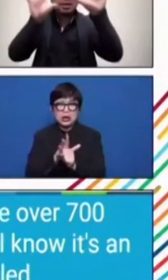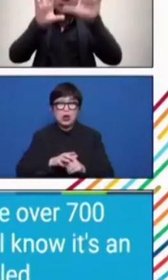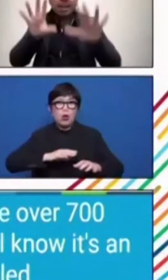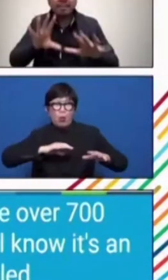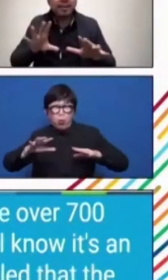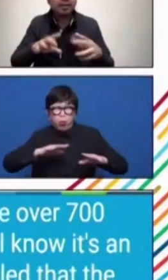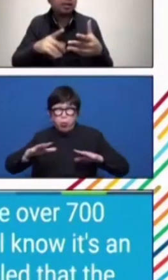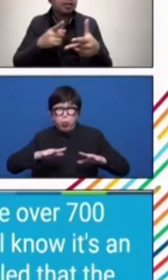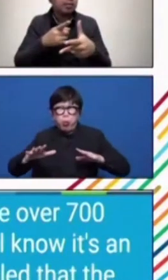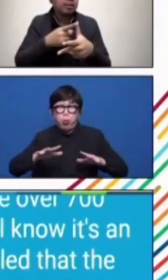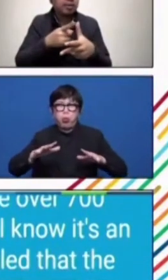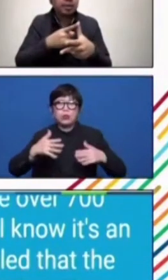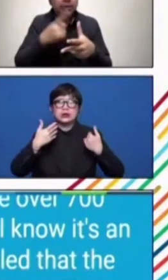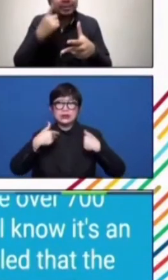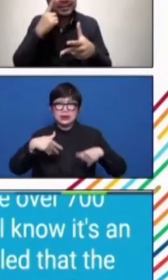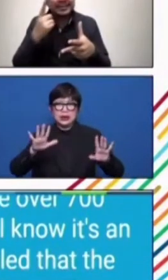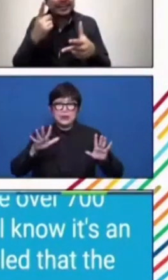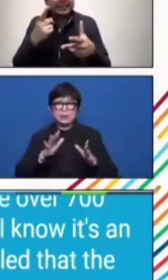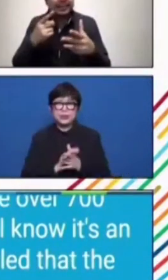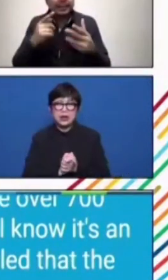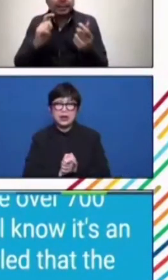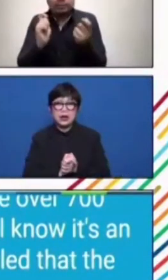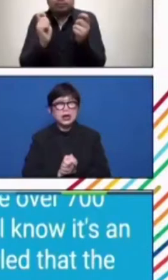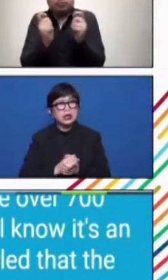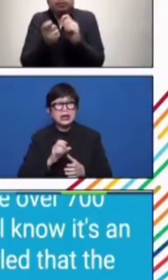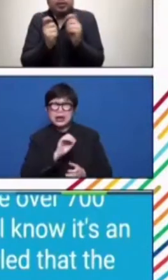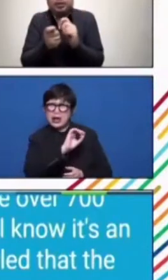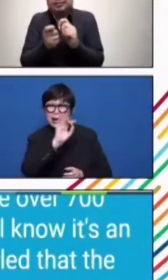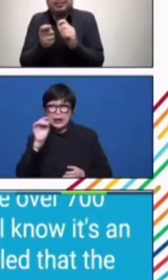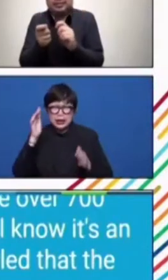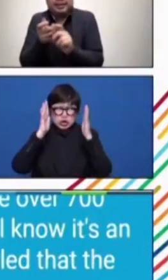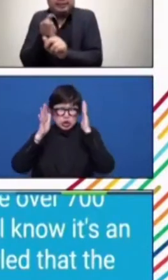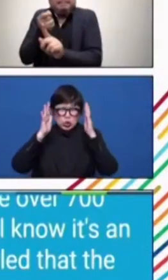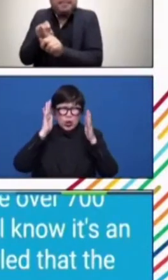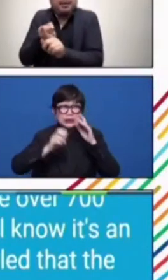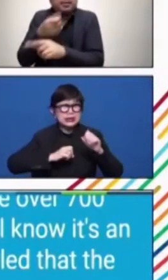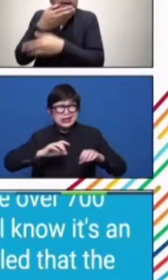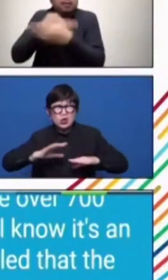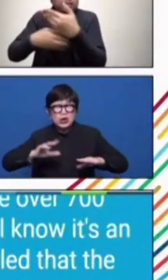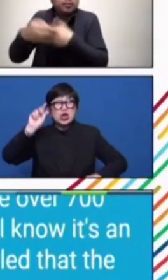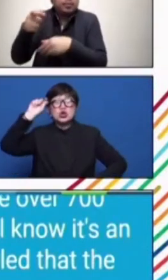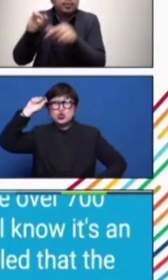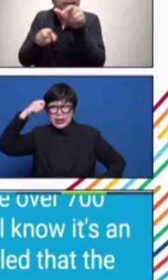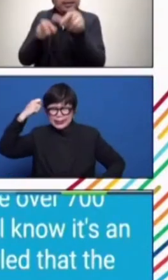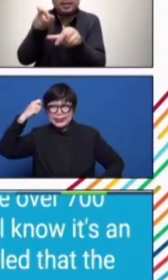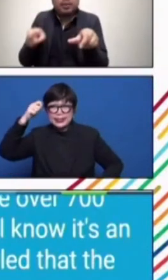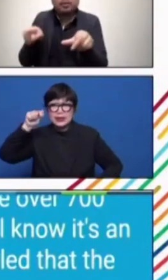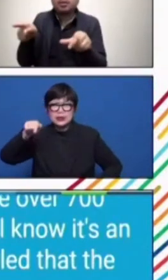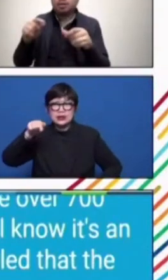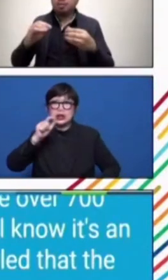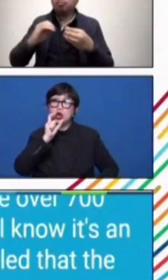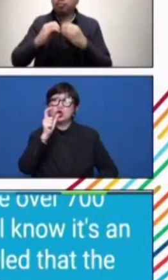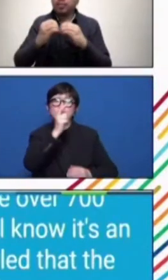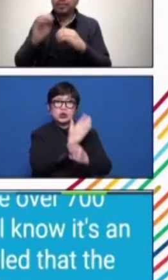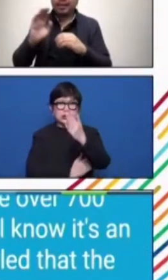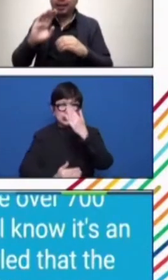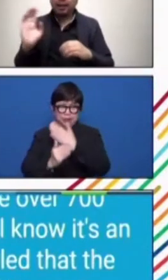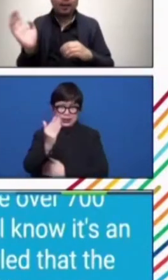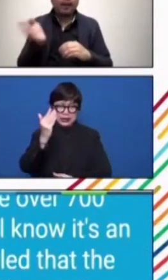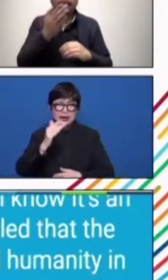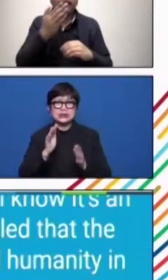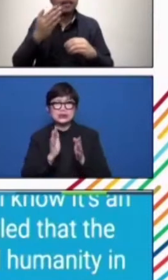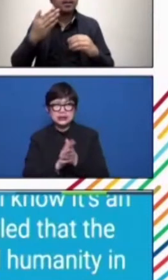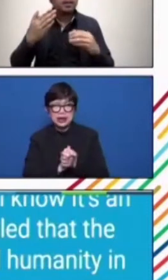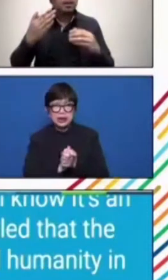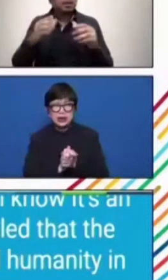the actual situation of persons with disabilities is an issue for all Humanity in these days